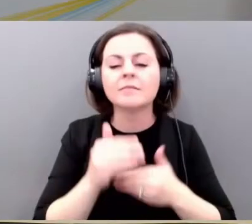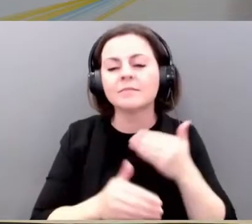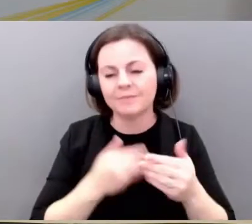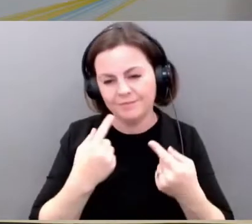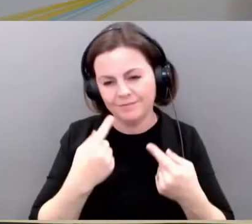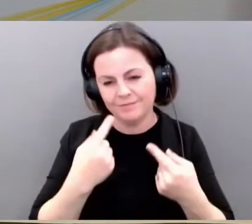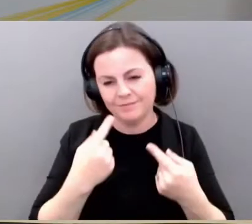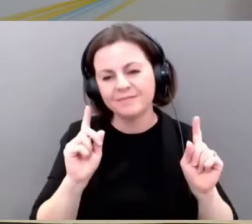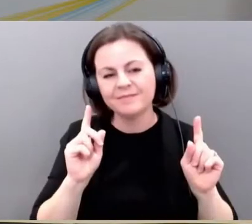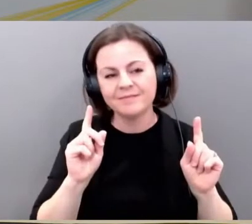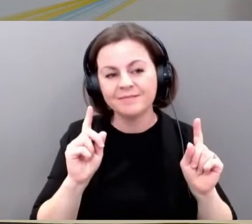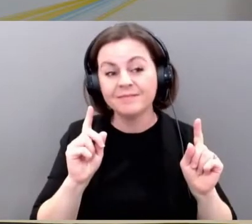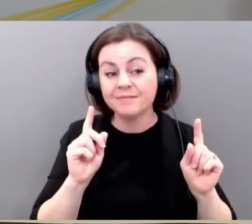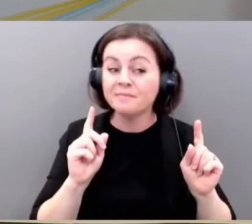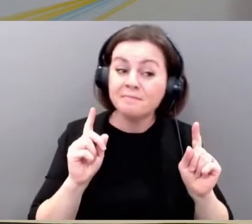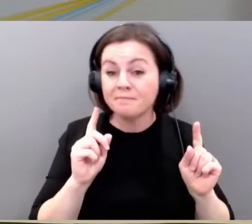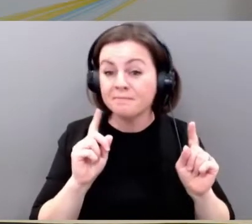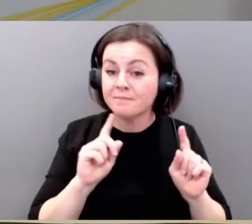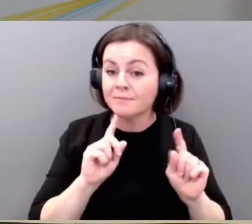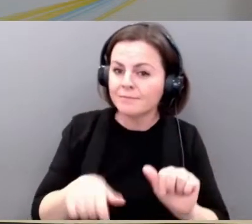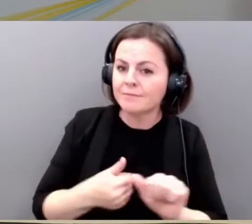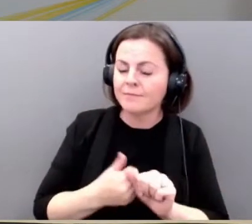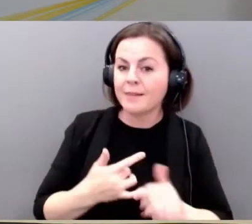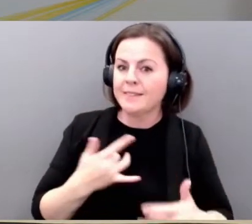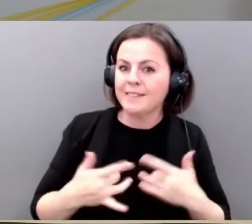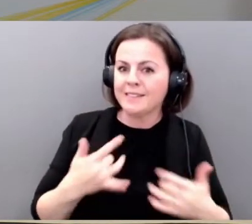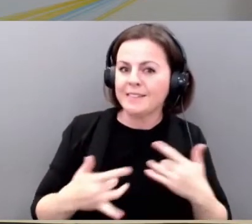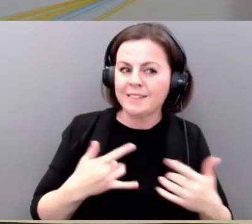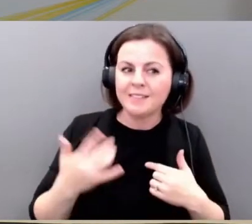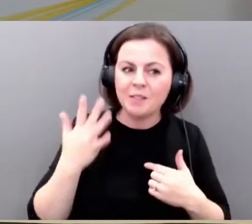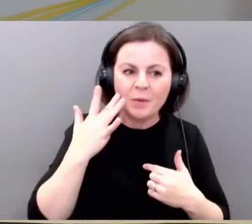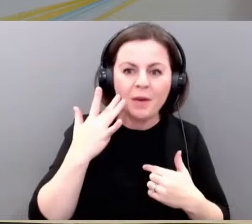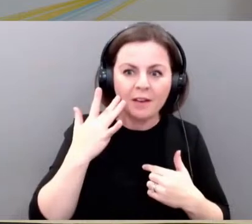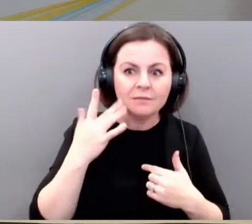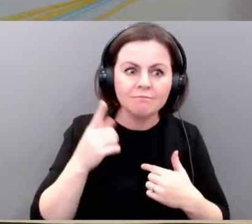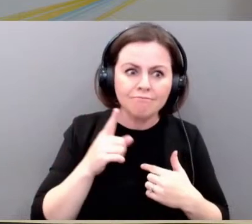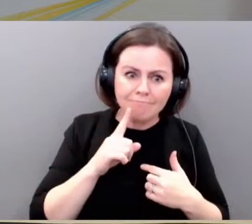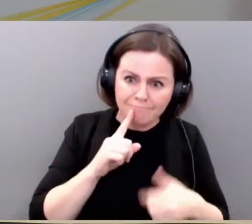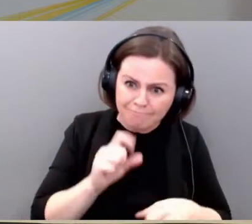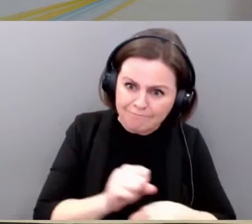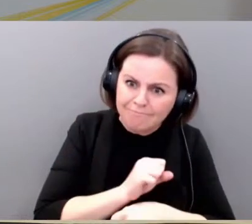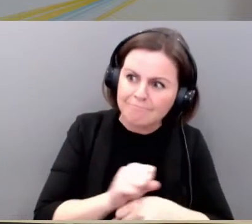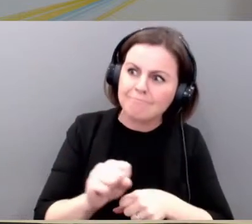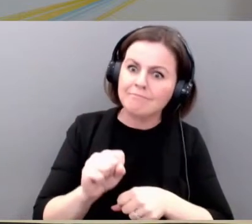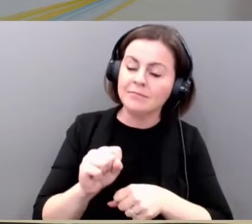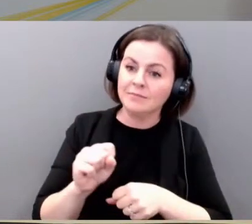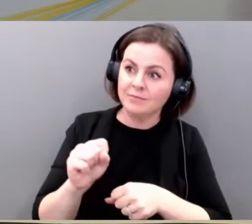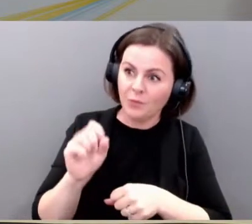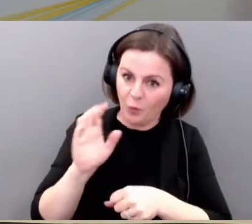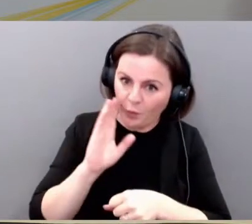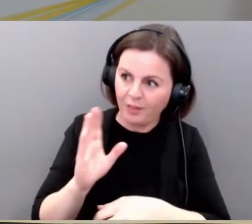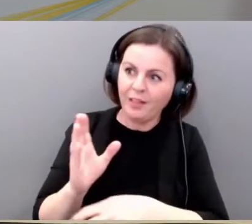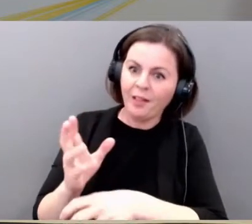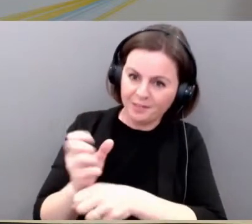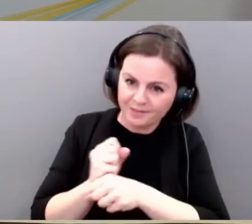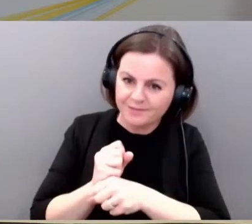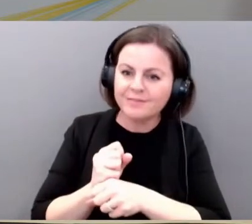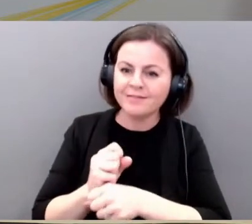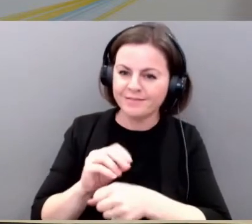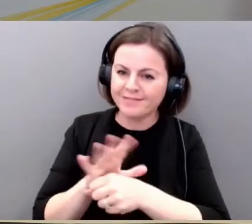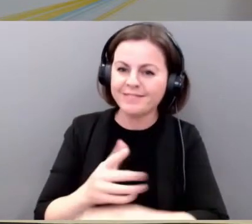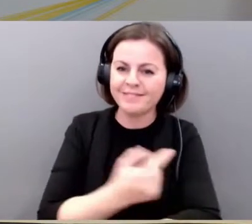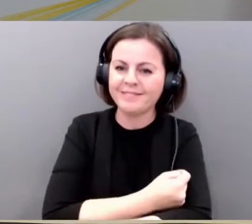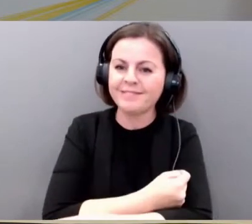also excited a little bit because it signaled that vaccine really was going to start coming.